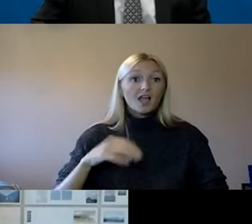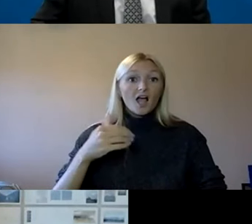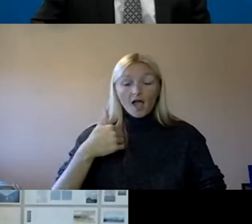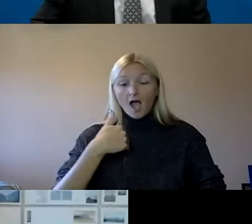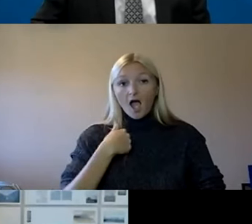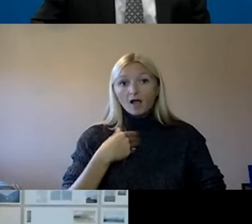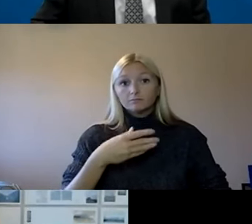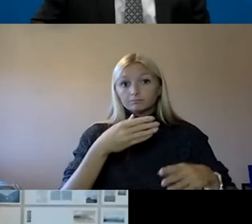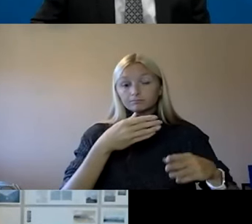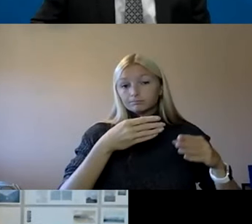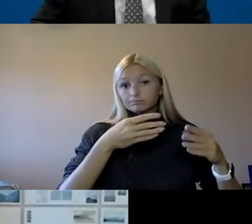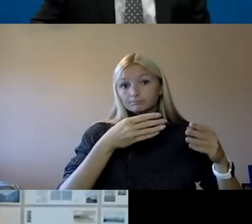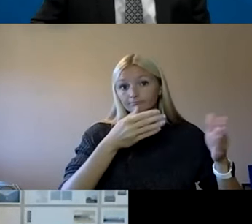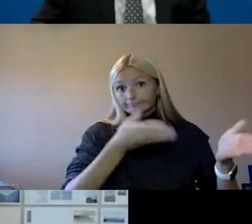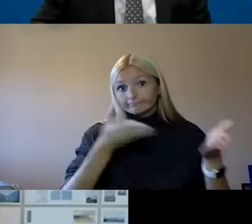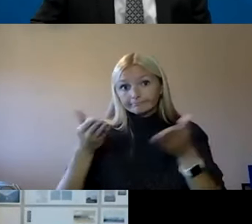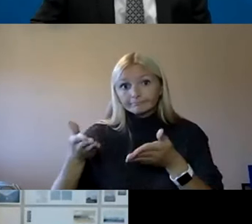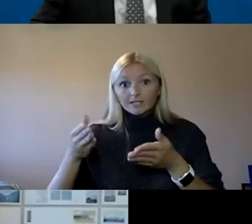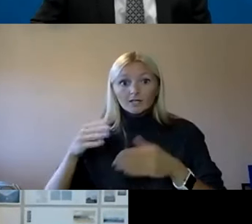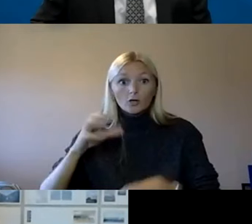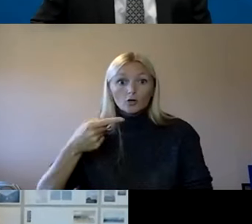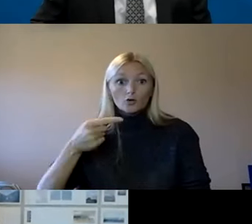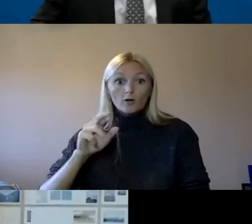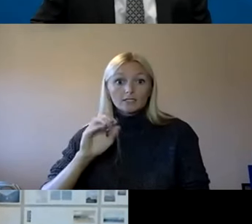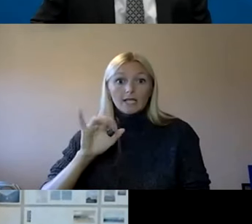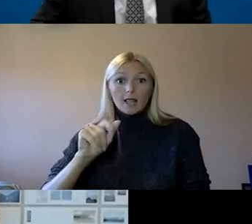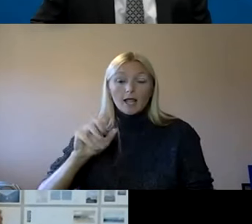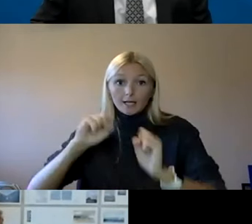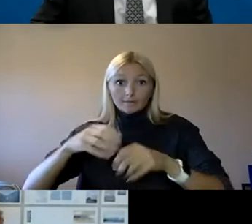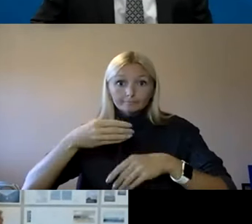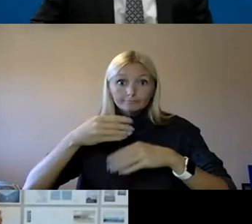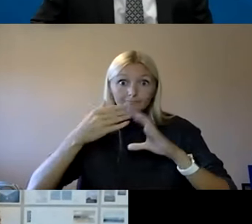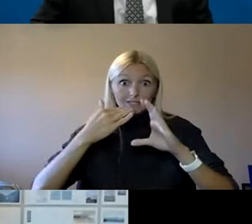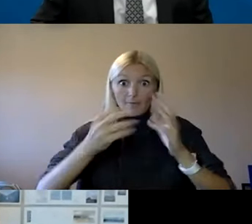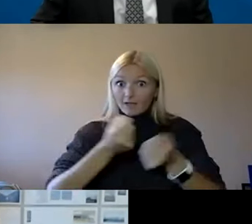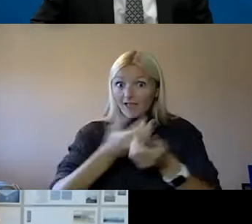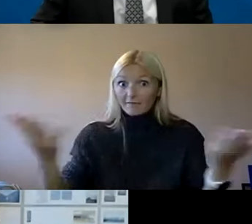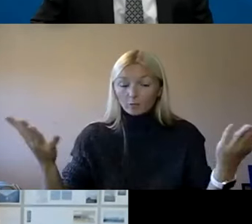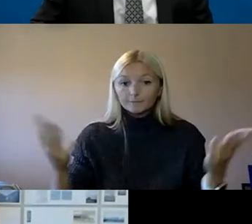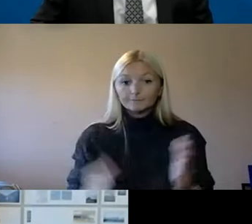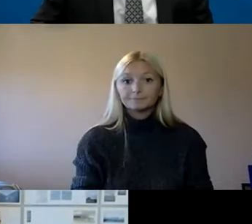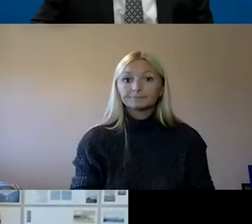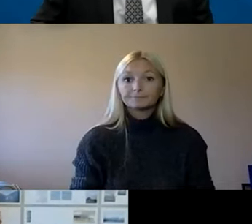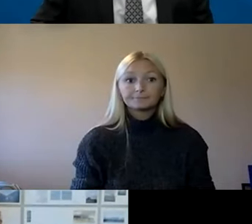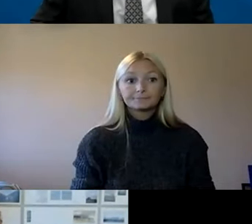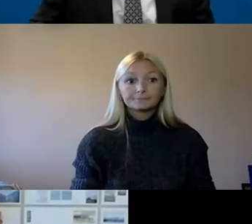then you can email it to everybody who's at this session. Definitely. Thank you so much. Tony, would you like some